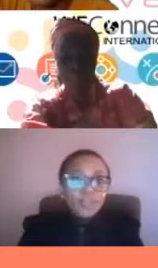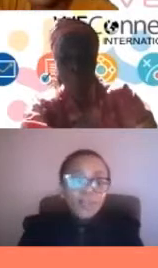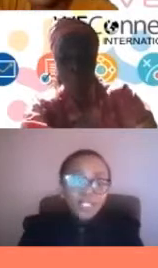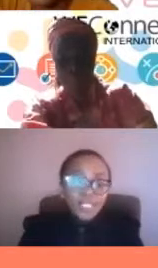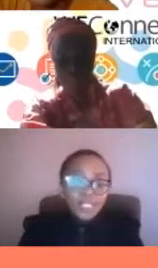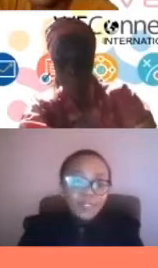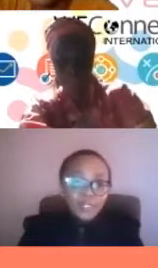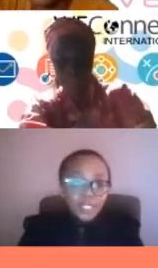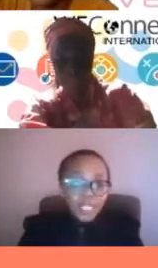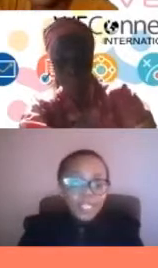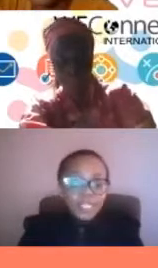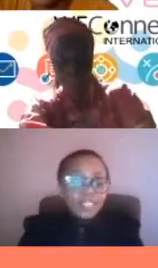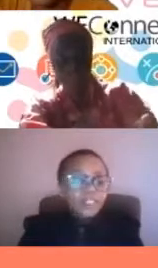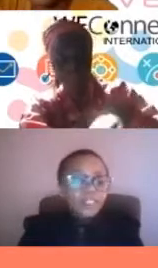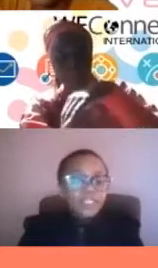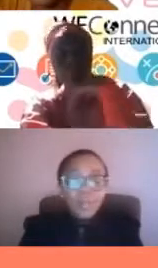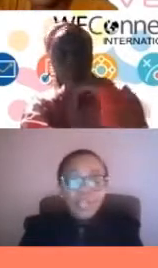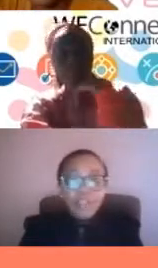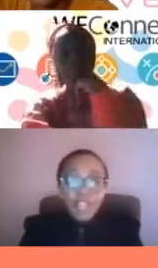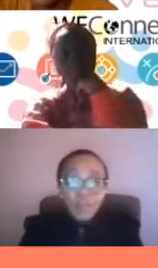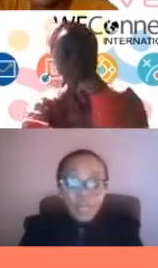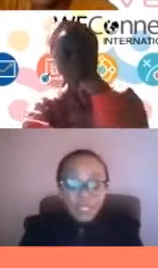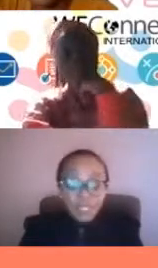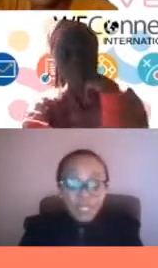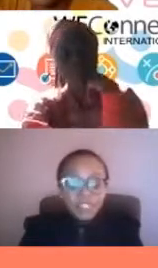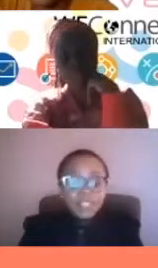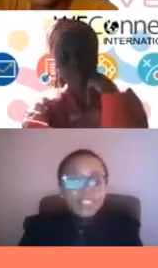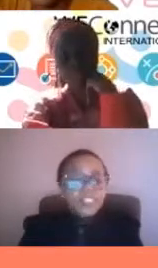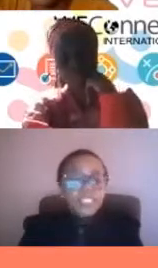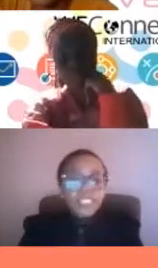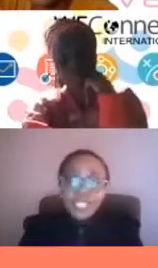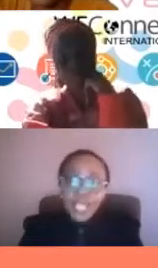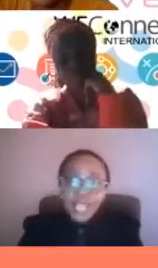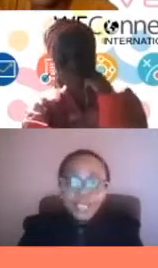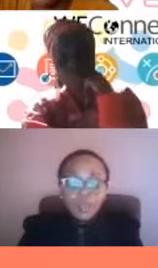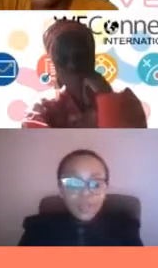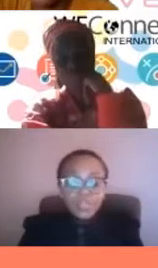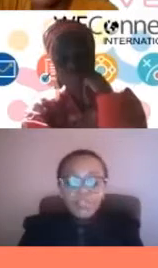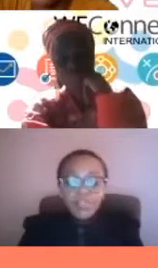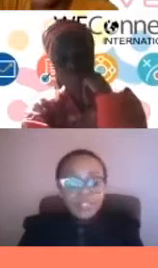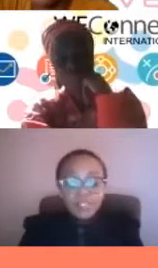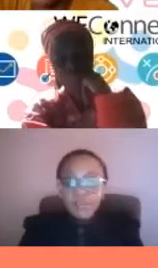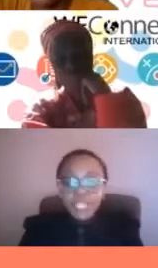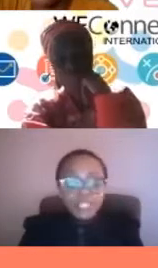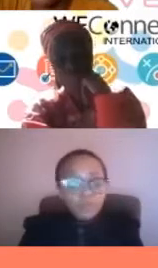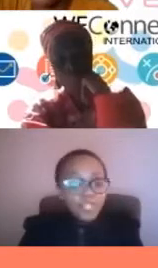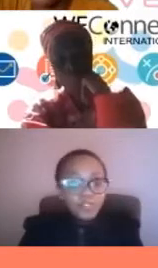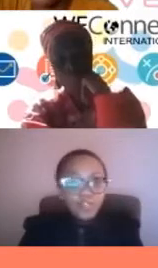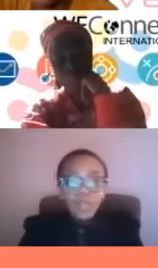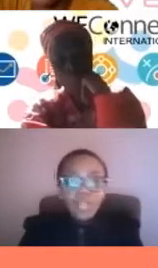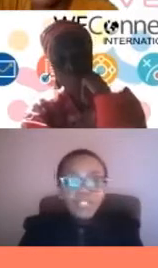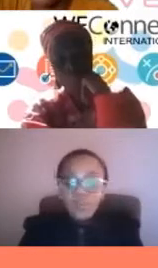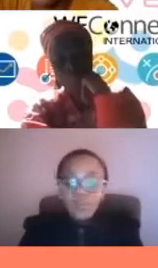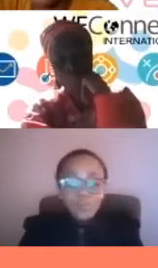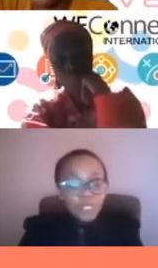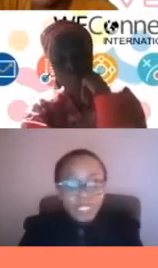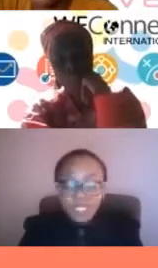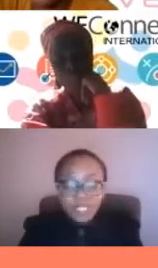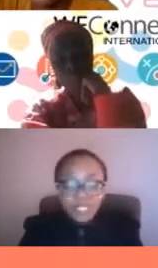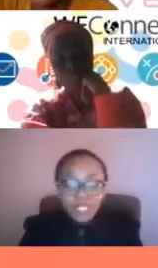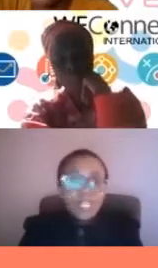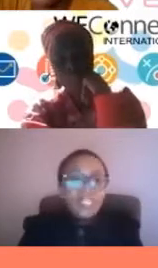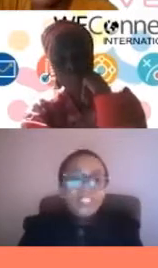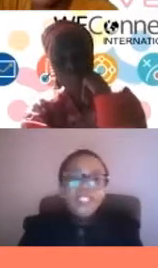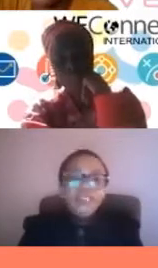the presenter for today is Shamel Fleming. She's a CA with vast experience from large corporate